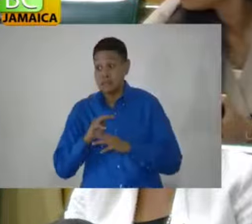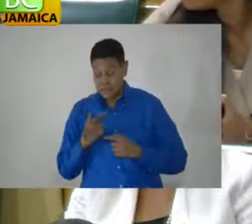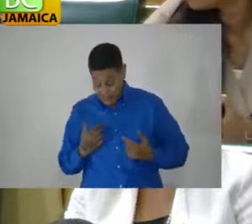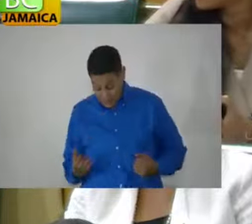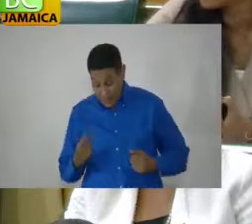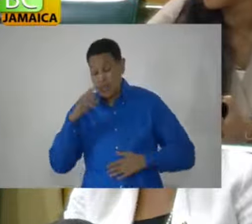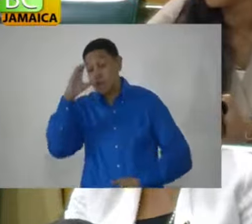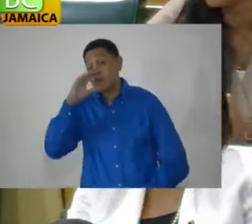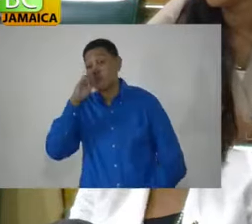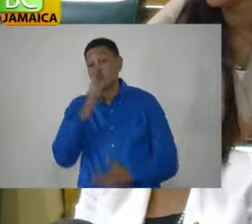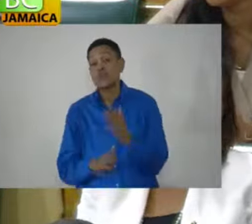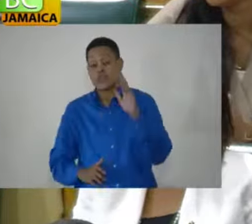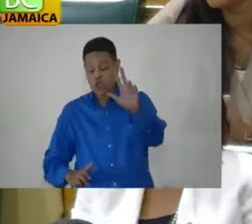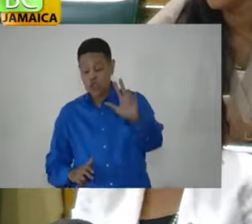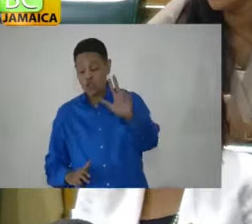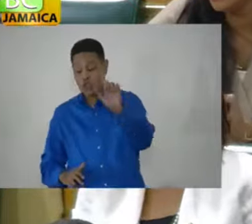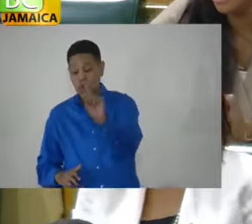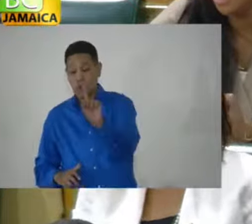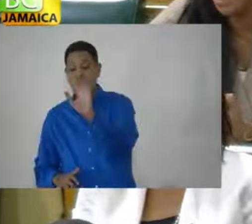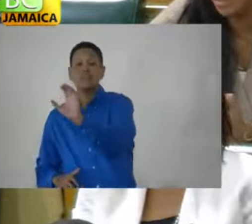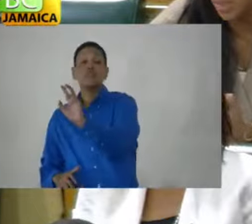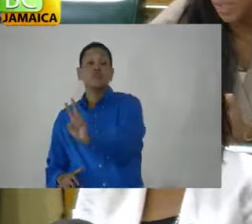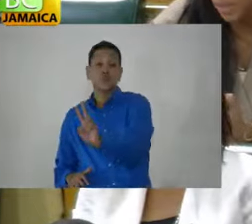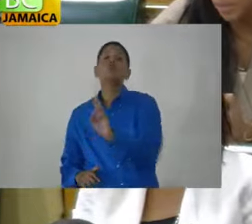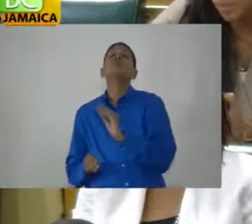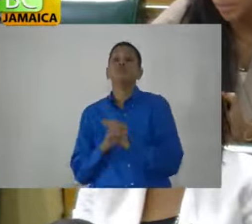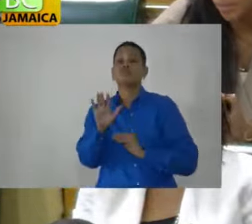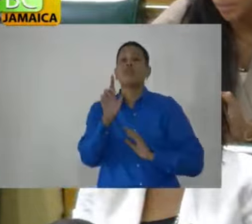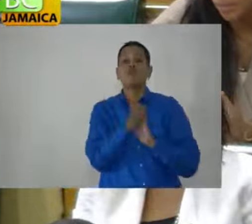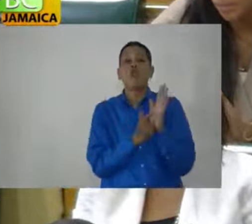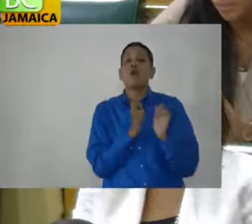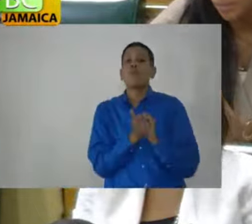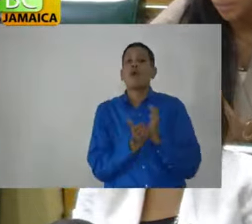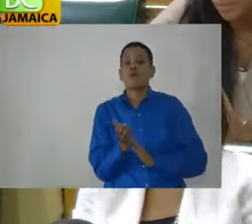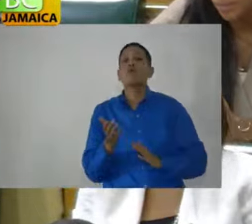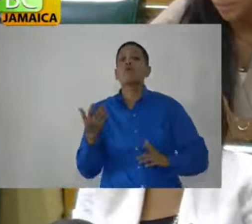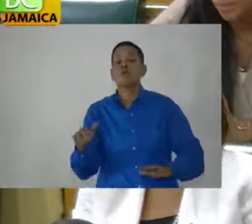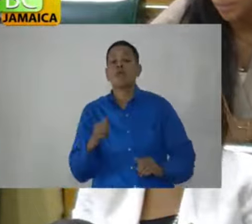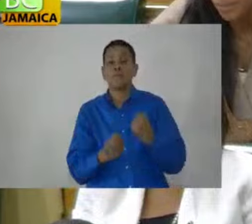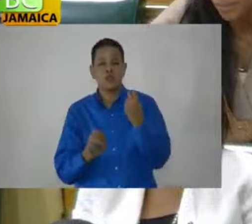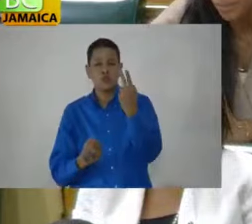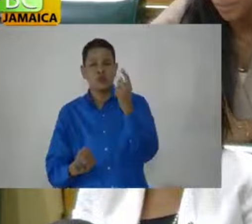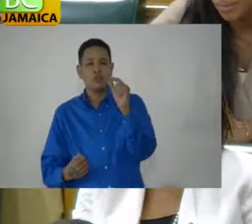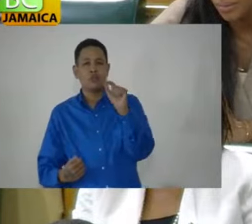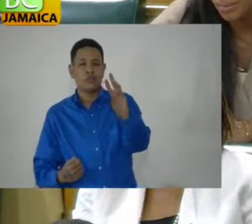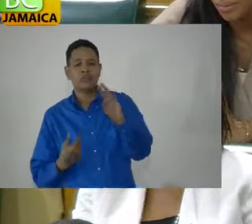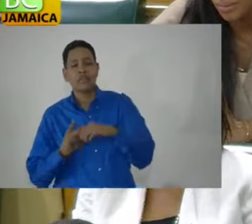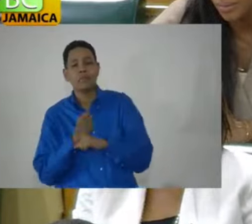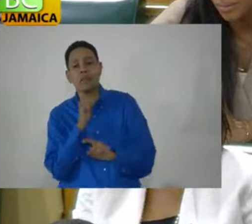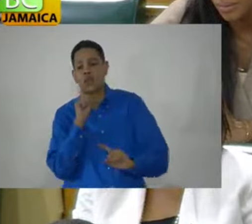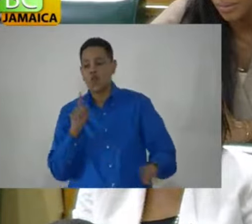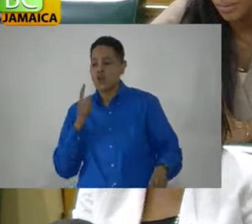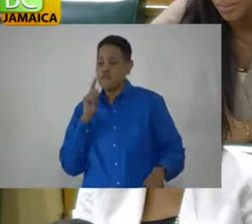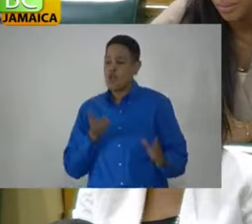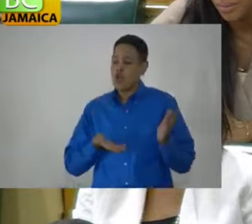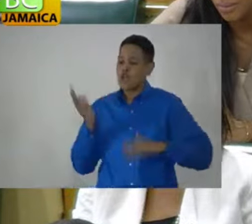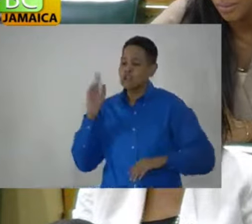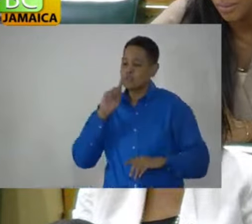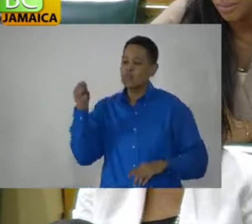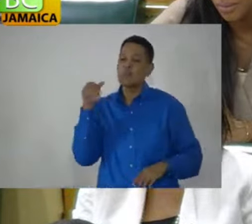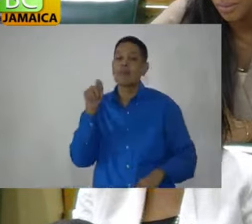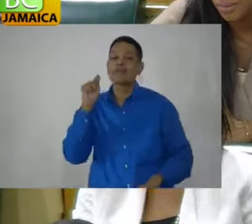and pursuant to Section 31C2 of the Act, on March 12, 2026, I made the order for an exporter to